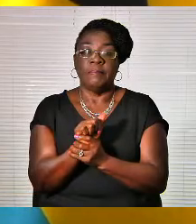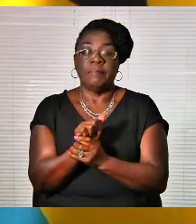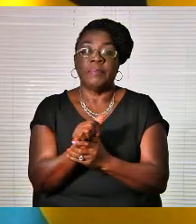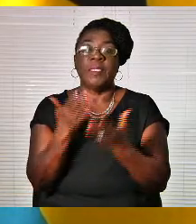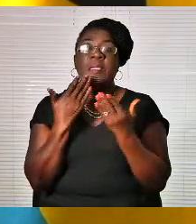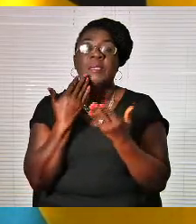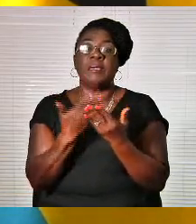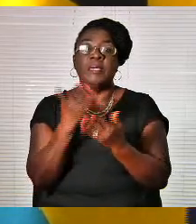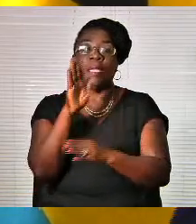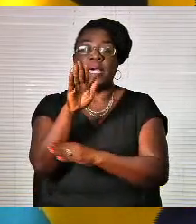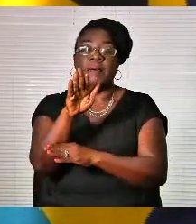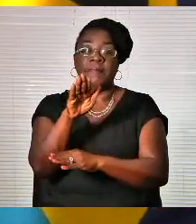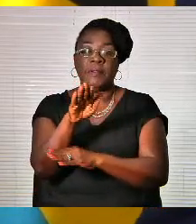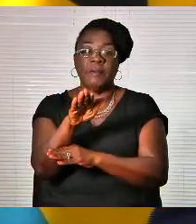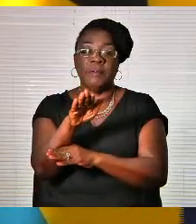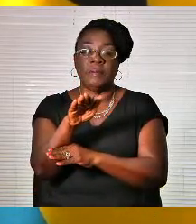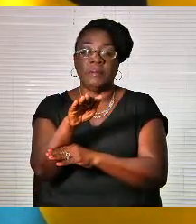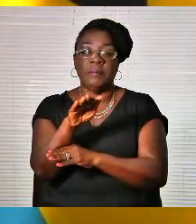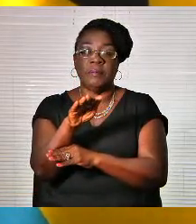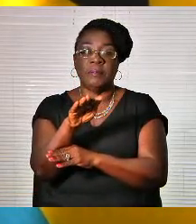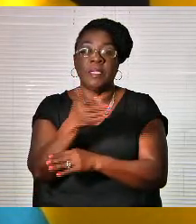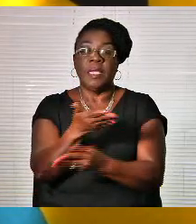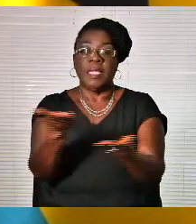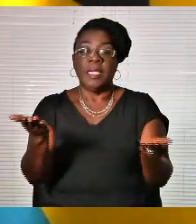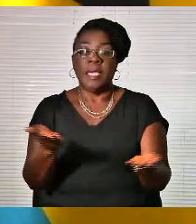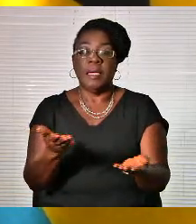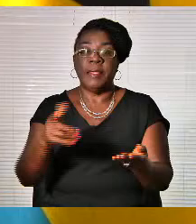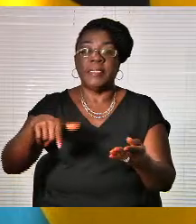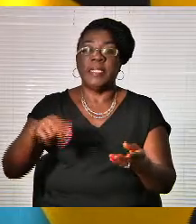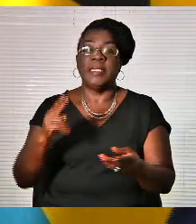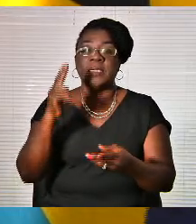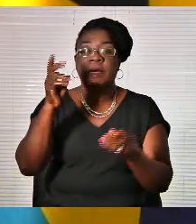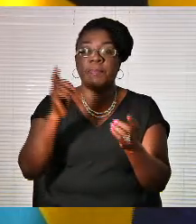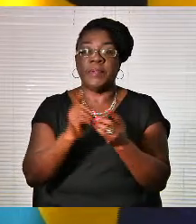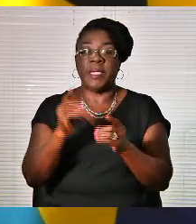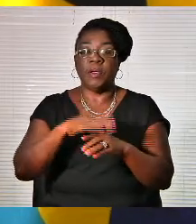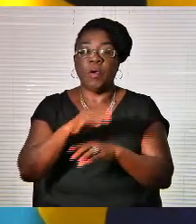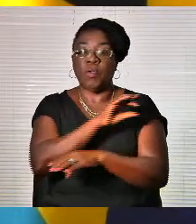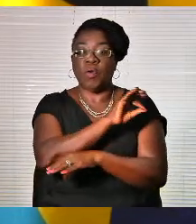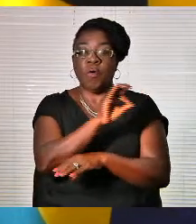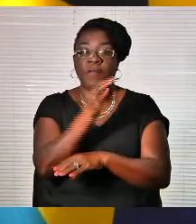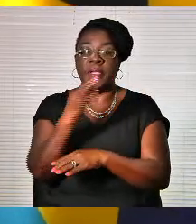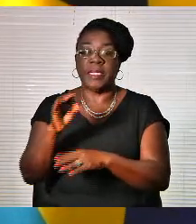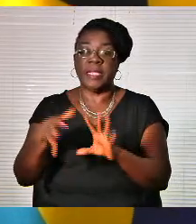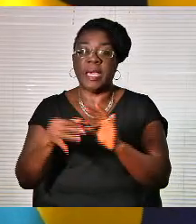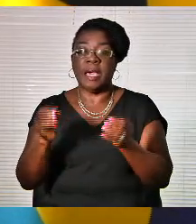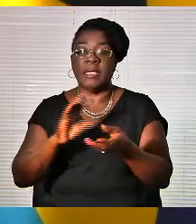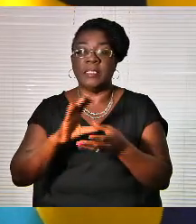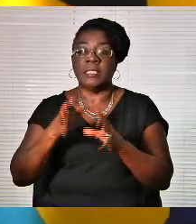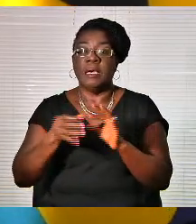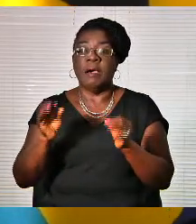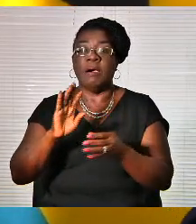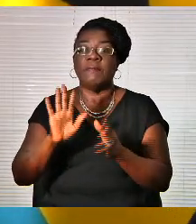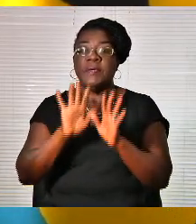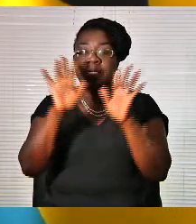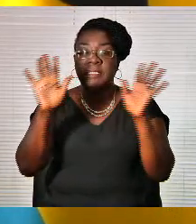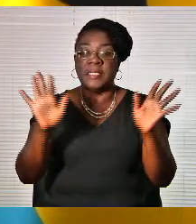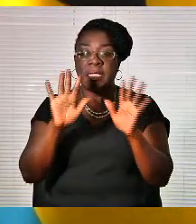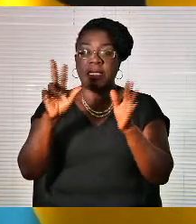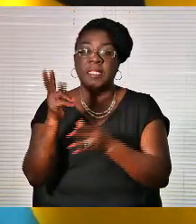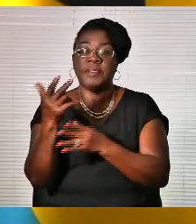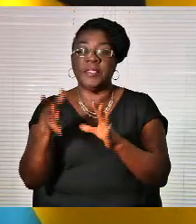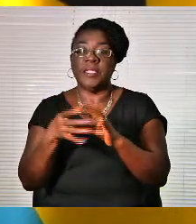Good afternoon. Here's the latest update on COVID-19 as of Sunday, the 13th of